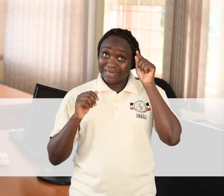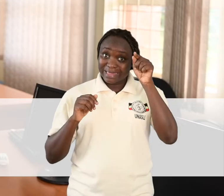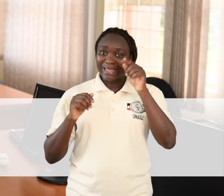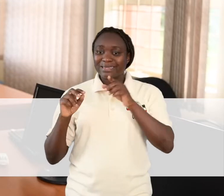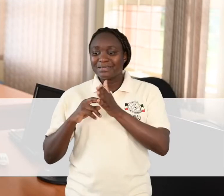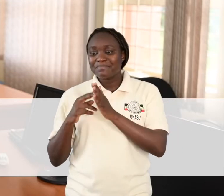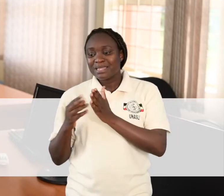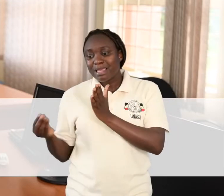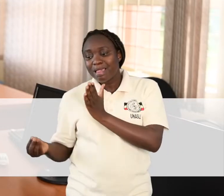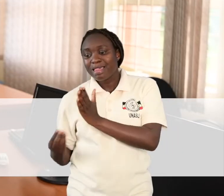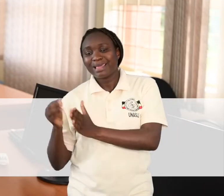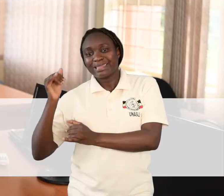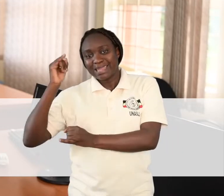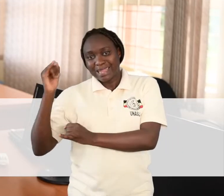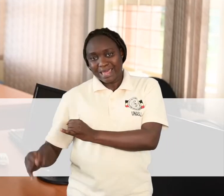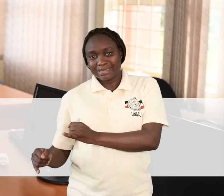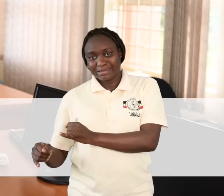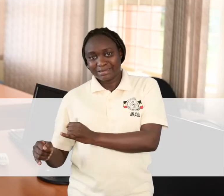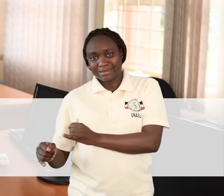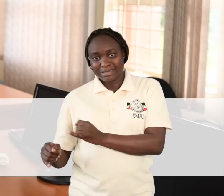last subset.